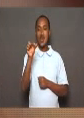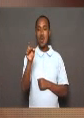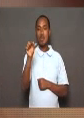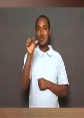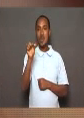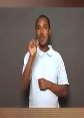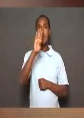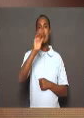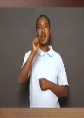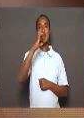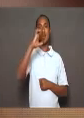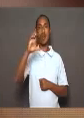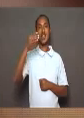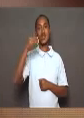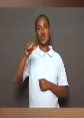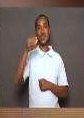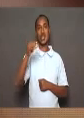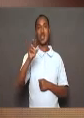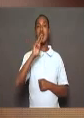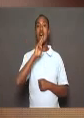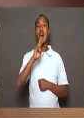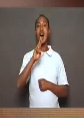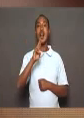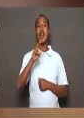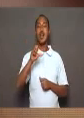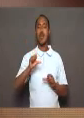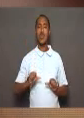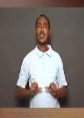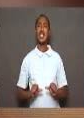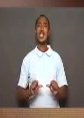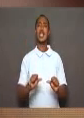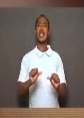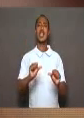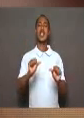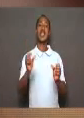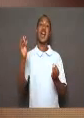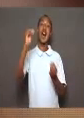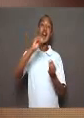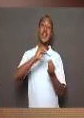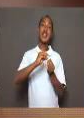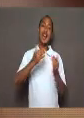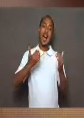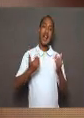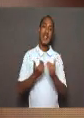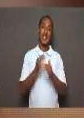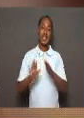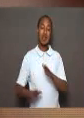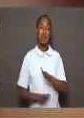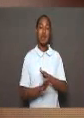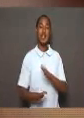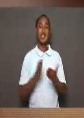drops of barium chlorite solution are continuously added until the